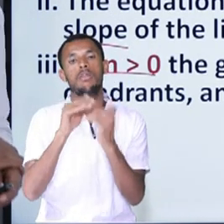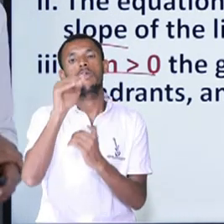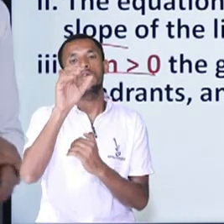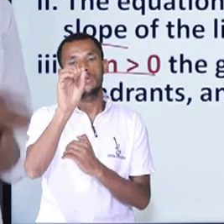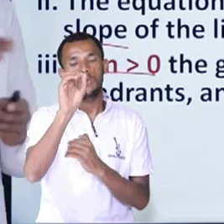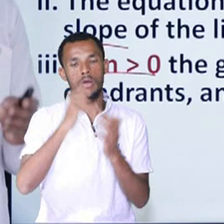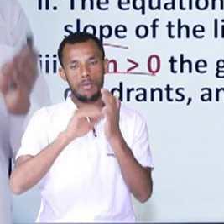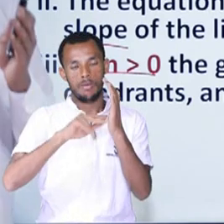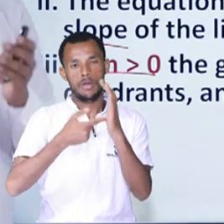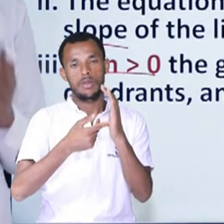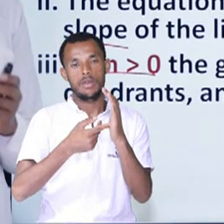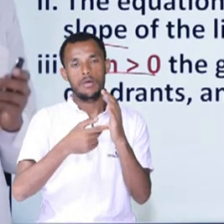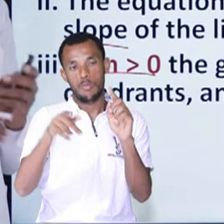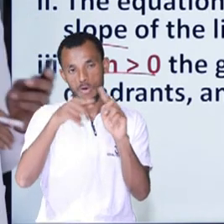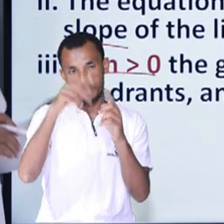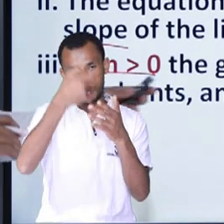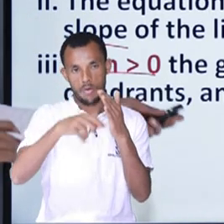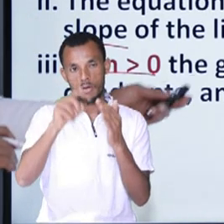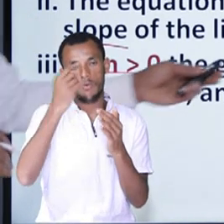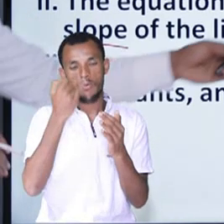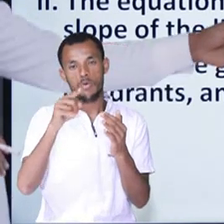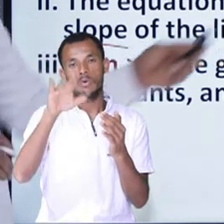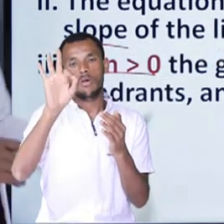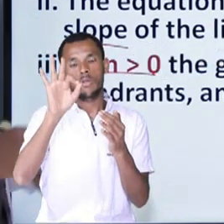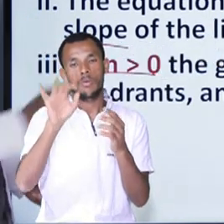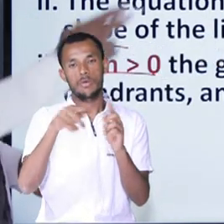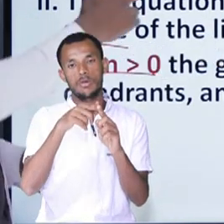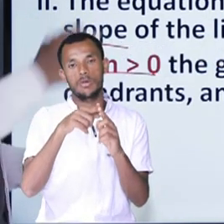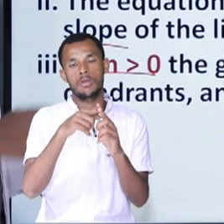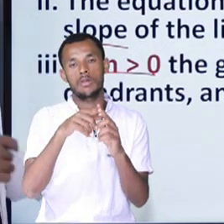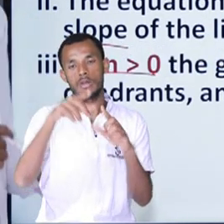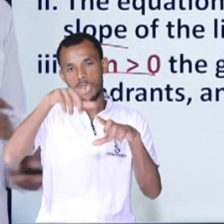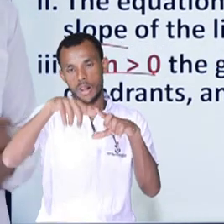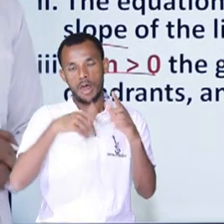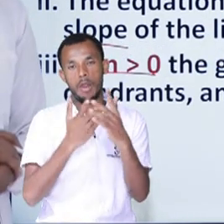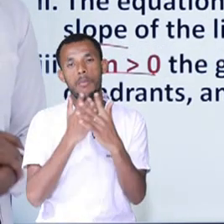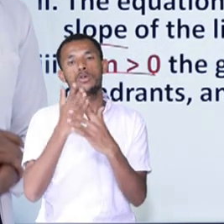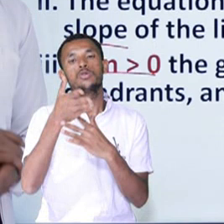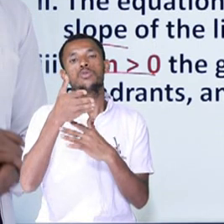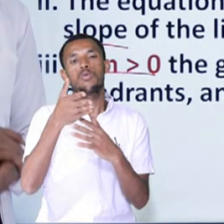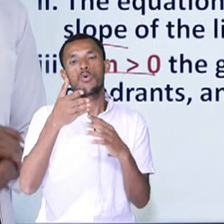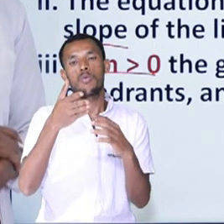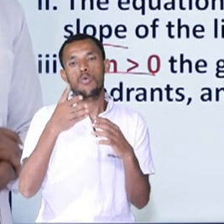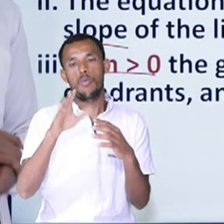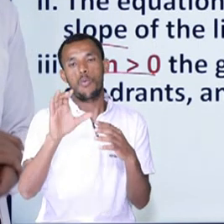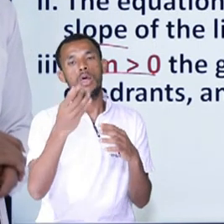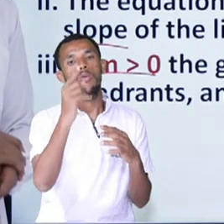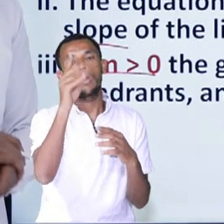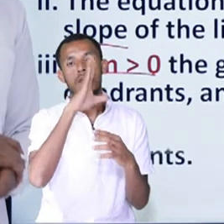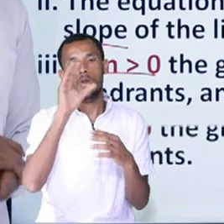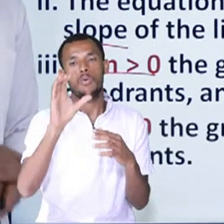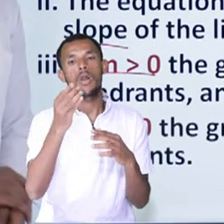0, that means if you have a positive value, the line is passing through quadrant 1 and quadrant